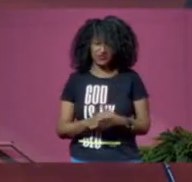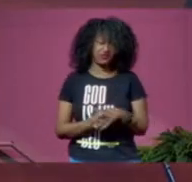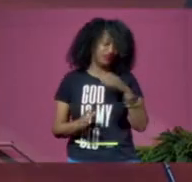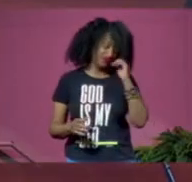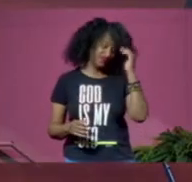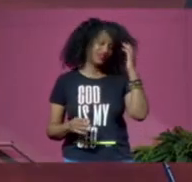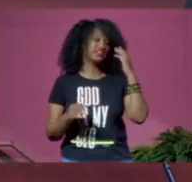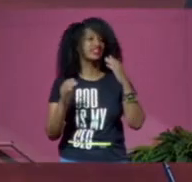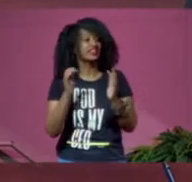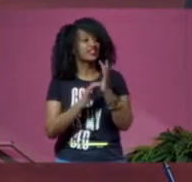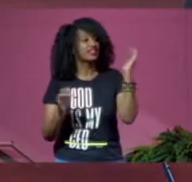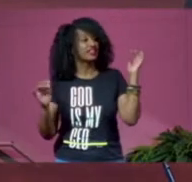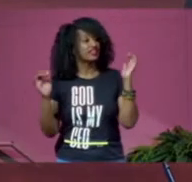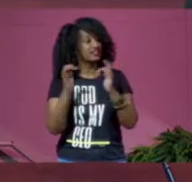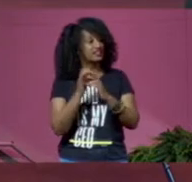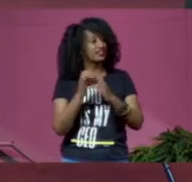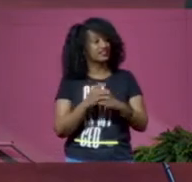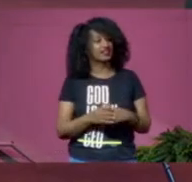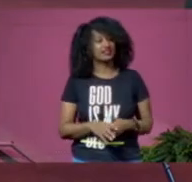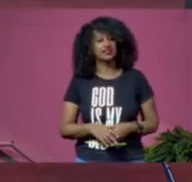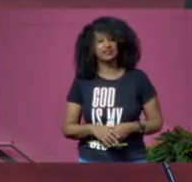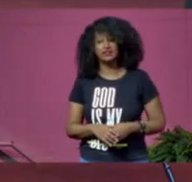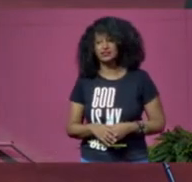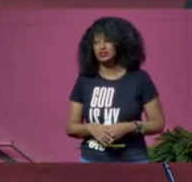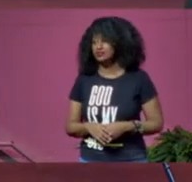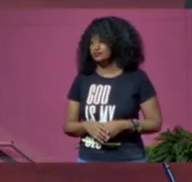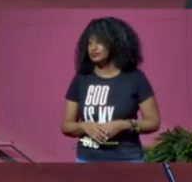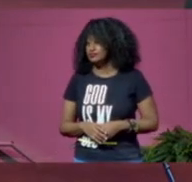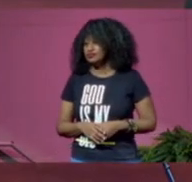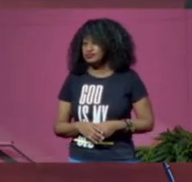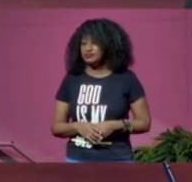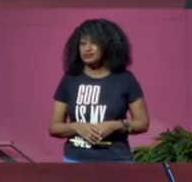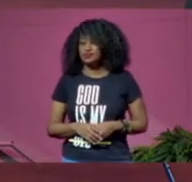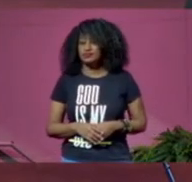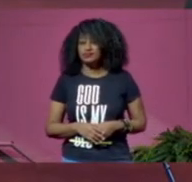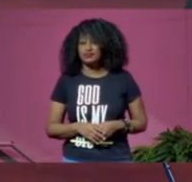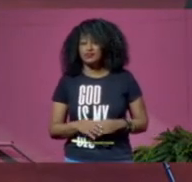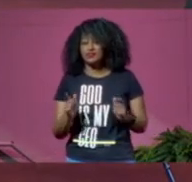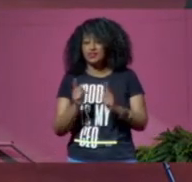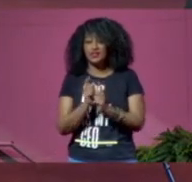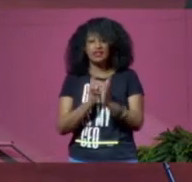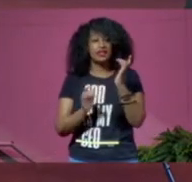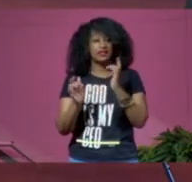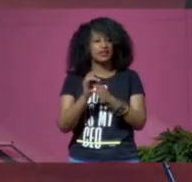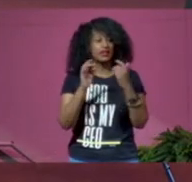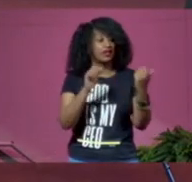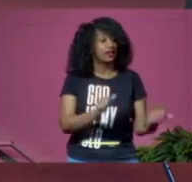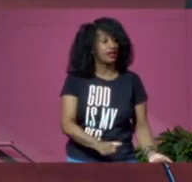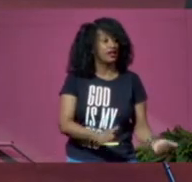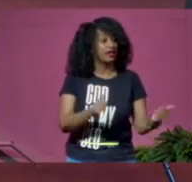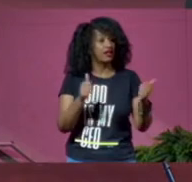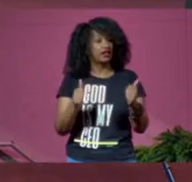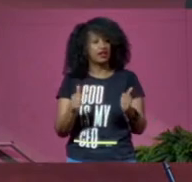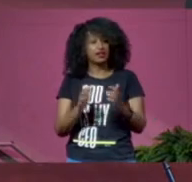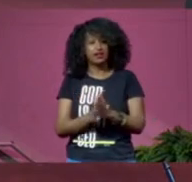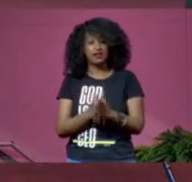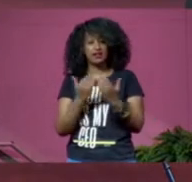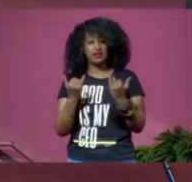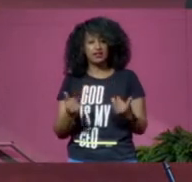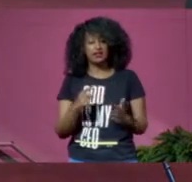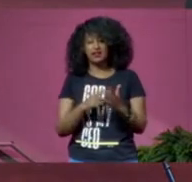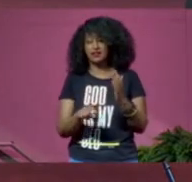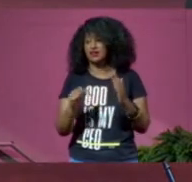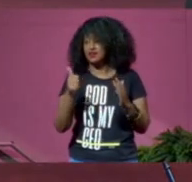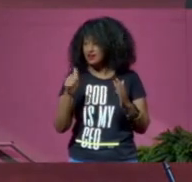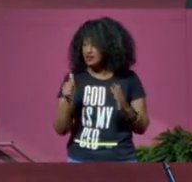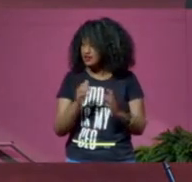that Jesus came to John, who was baptizing in Jordan. Verse 10 says, just as Jesus was